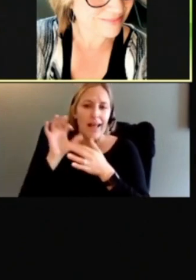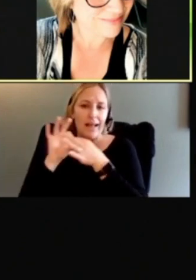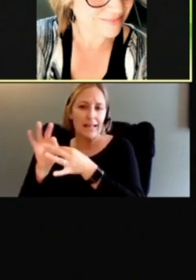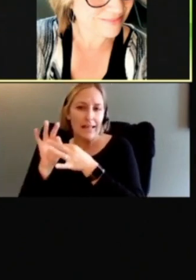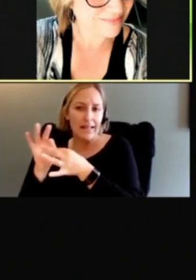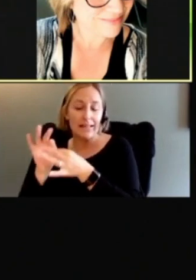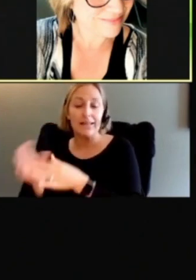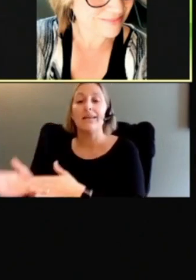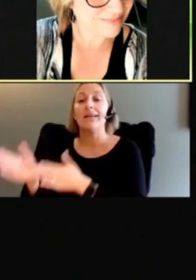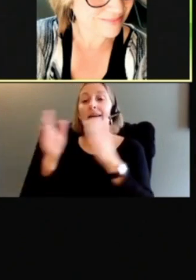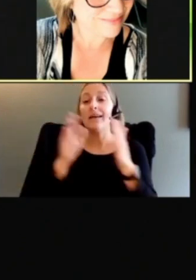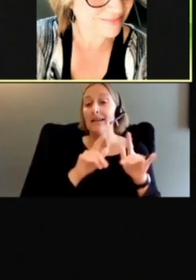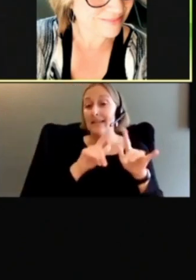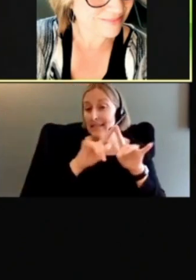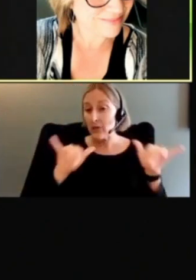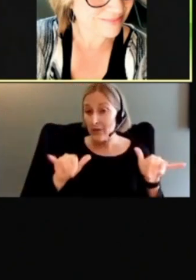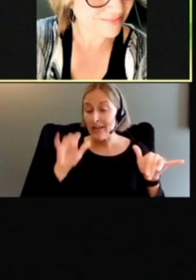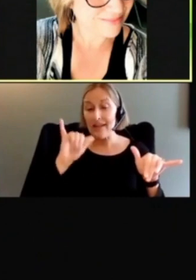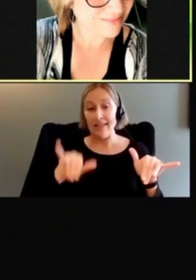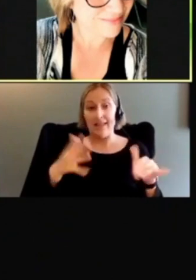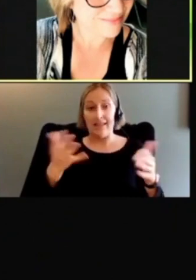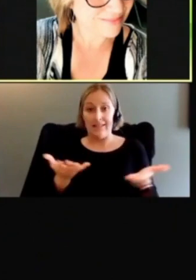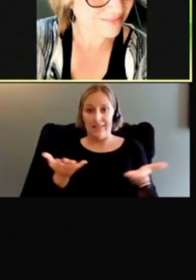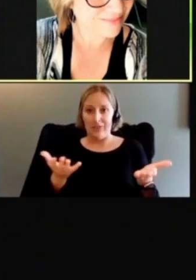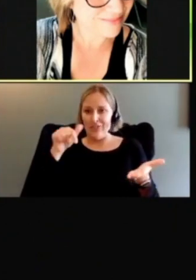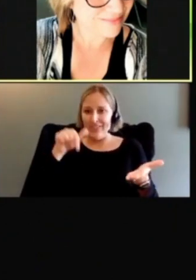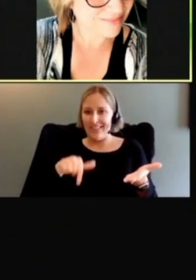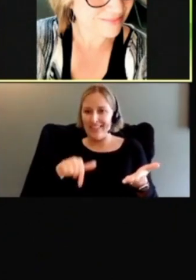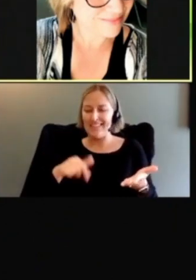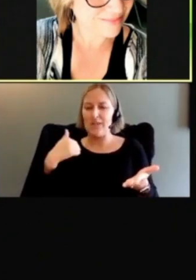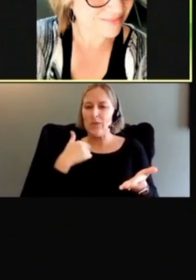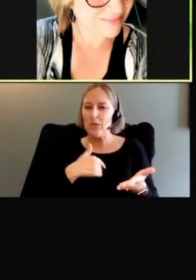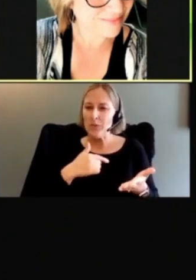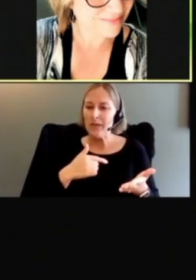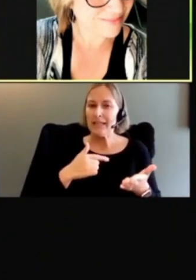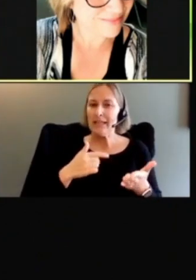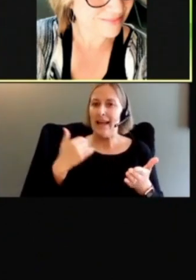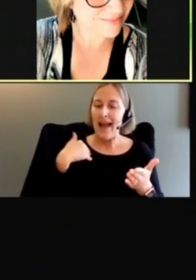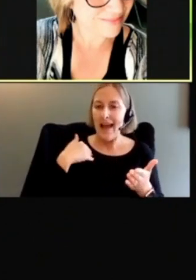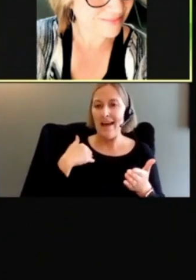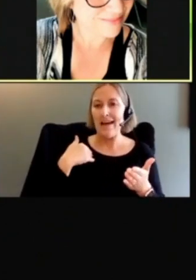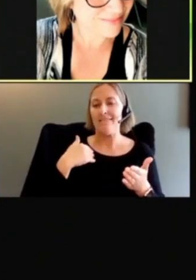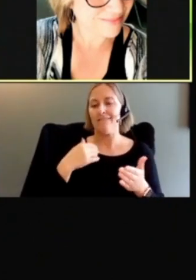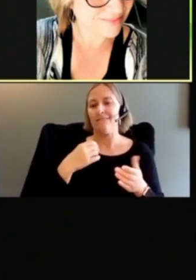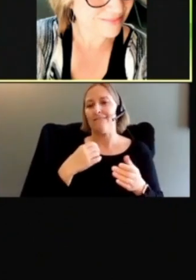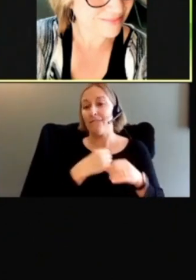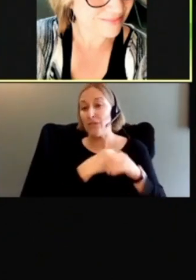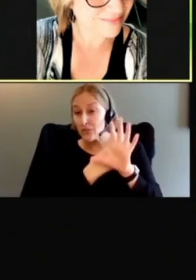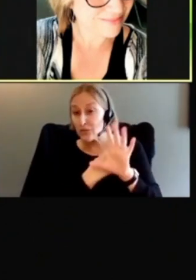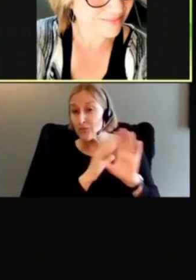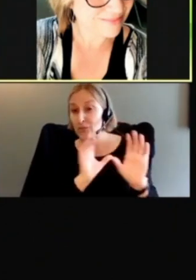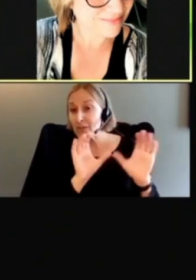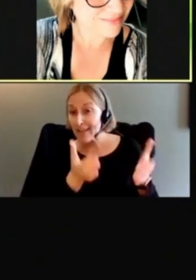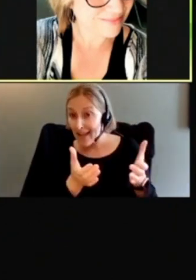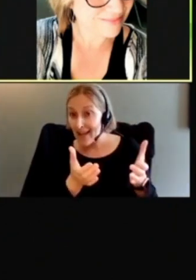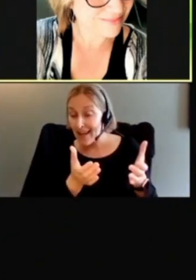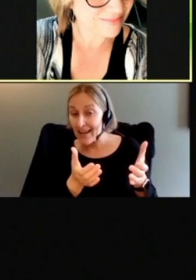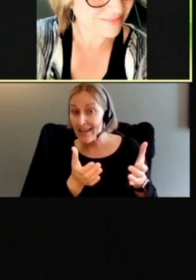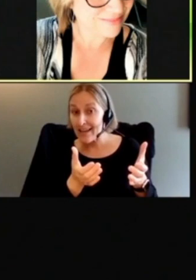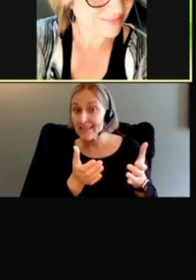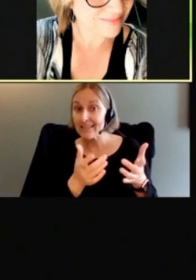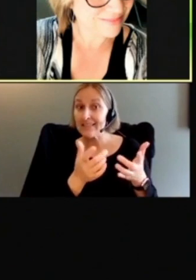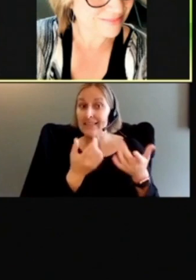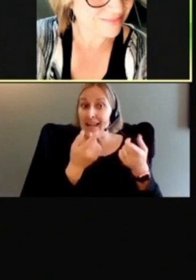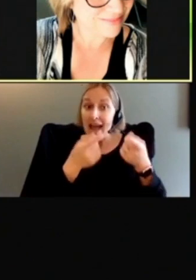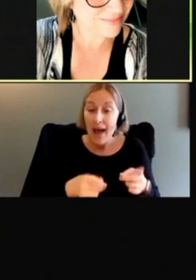is basically what we're doing right here. It's educator-led, a virtual class hosted on a platform